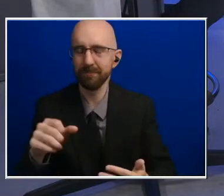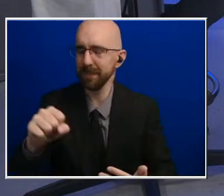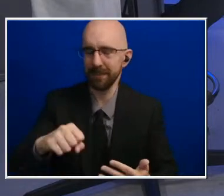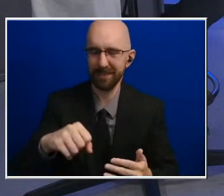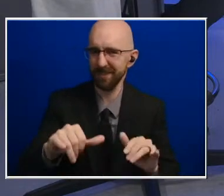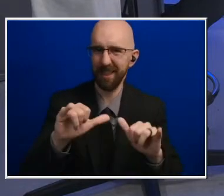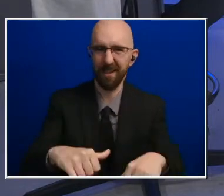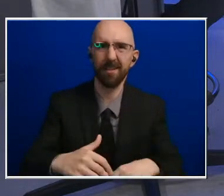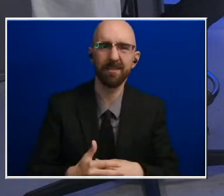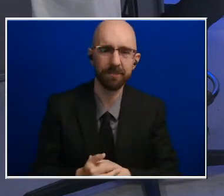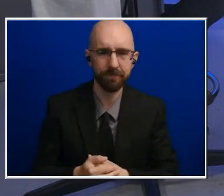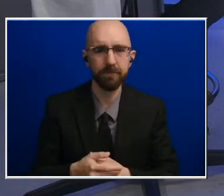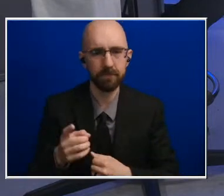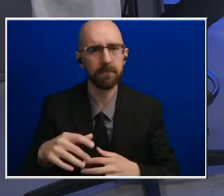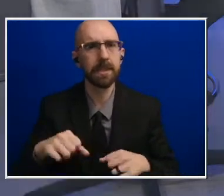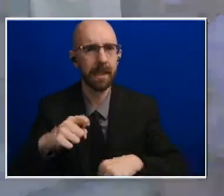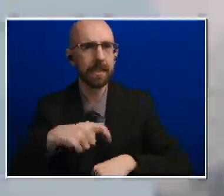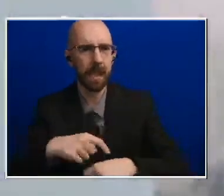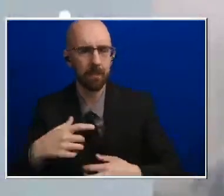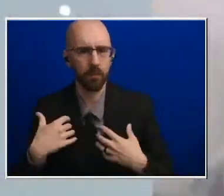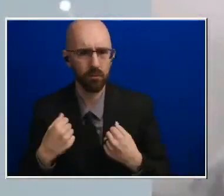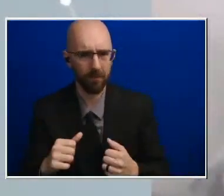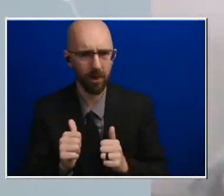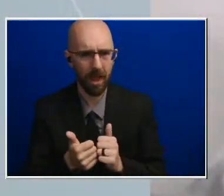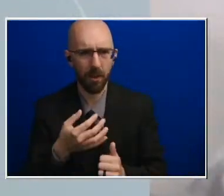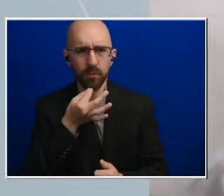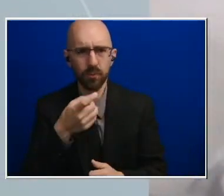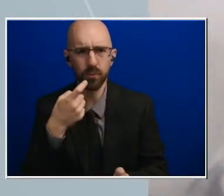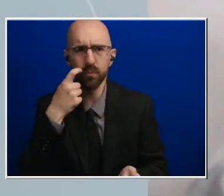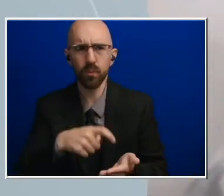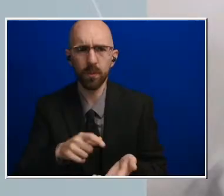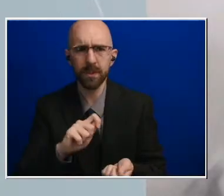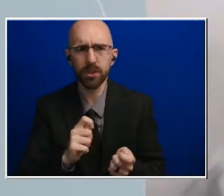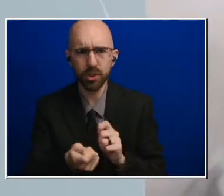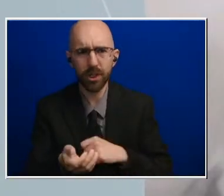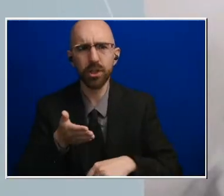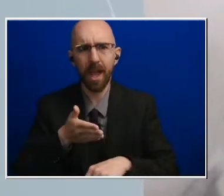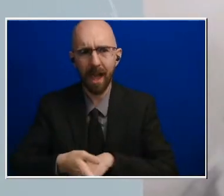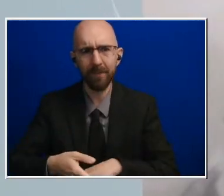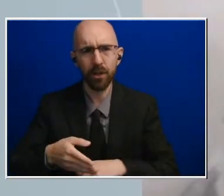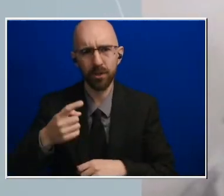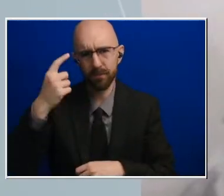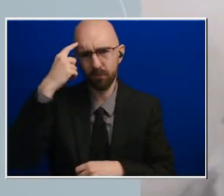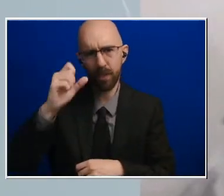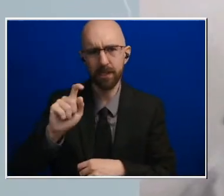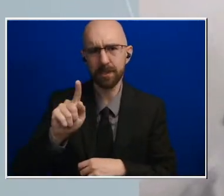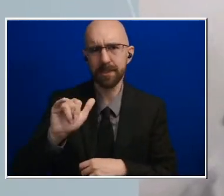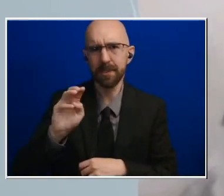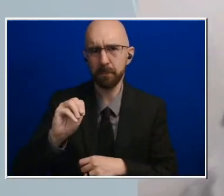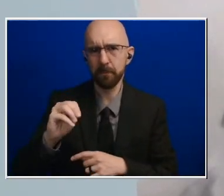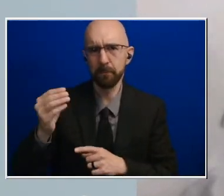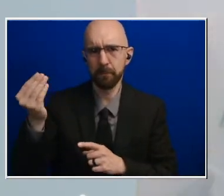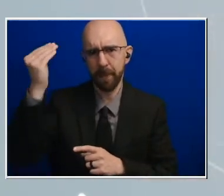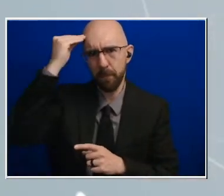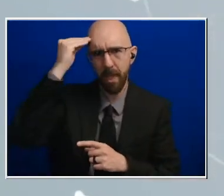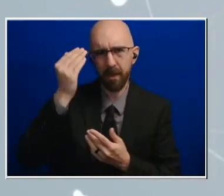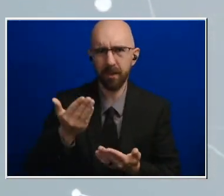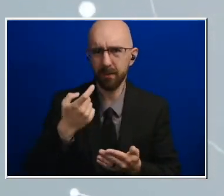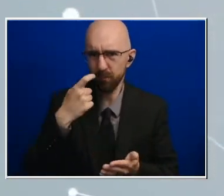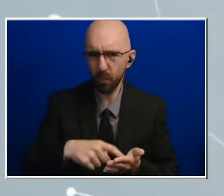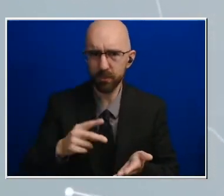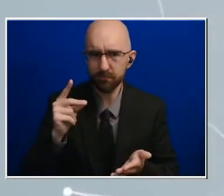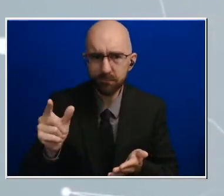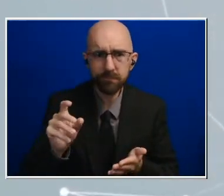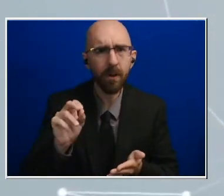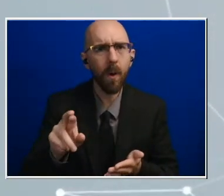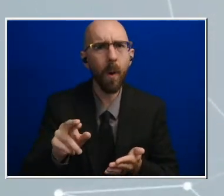it takes time to recover. How soon did you notice the change after the deep brain stimulator was implanted? Was it right away, or did